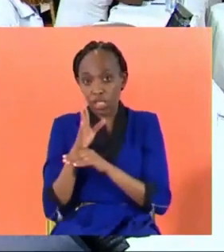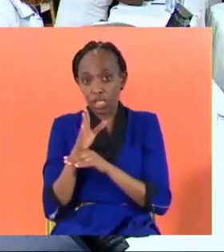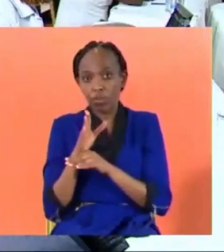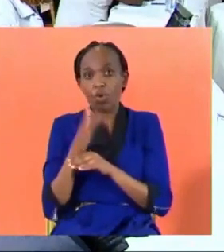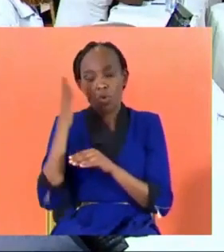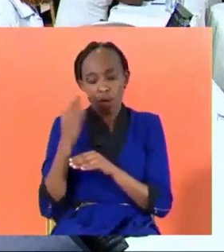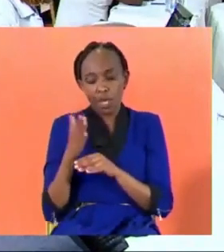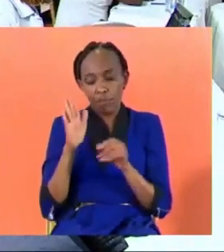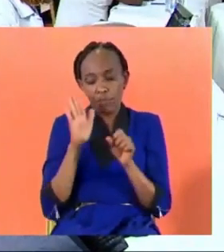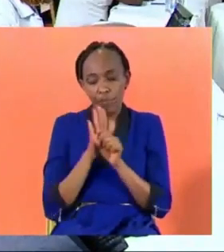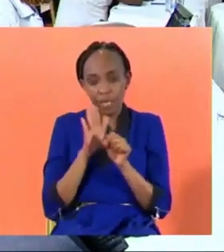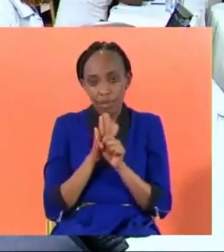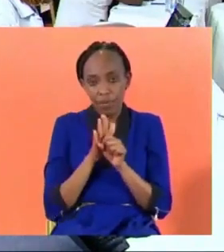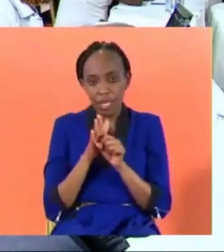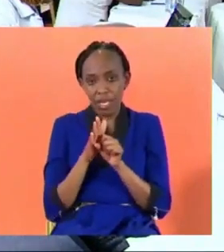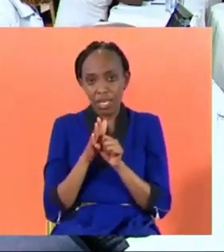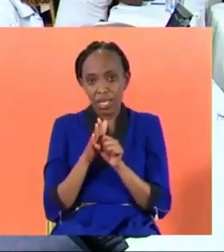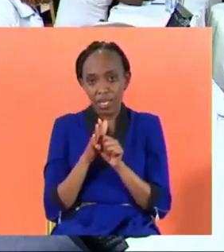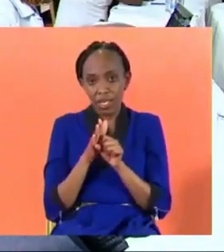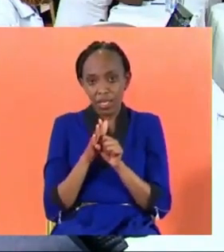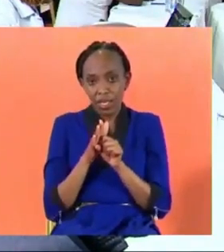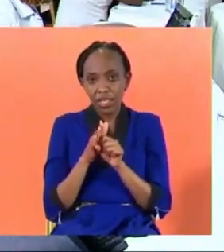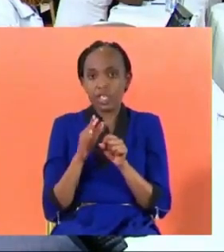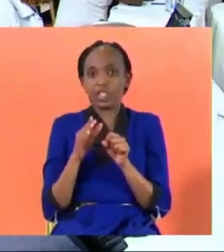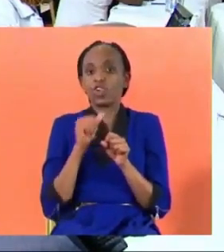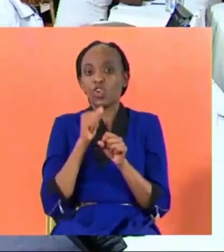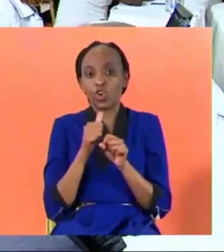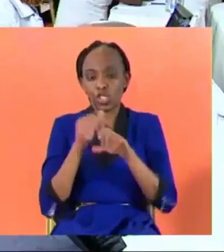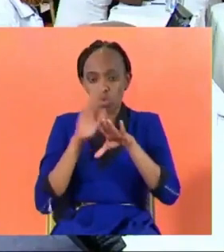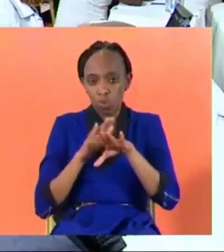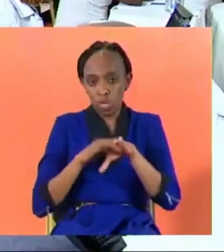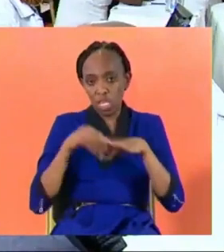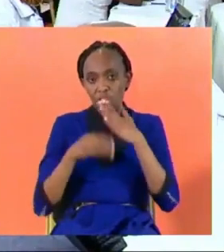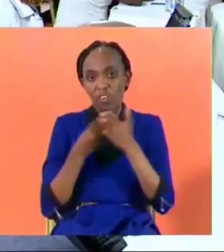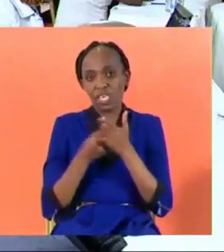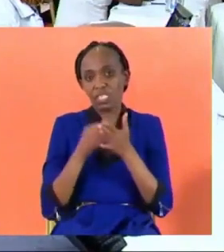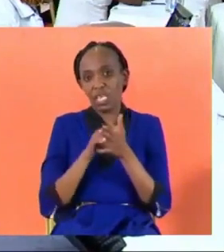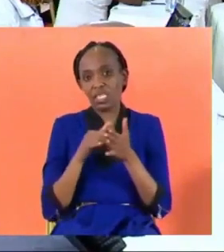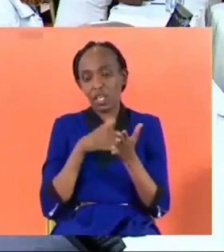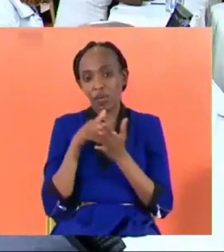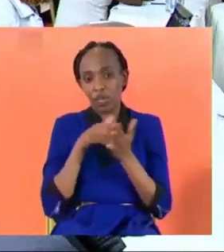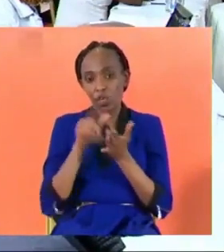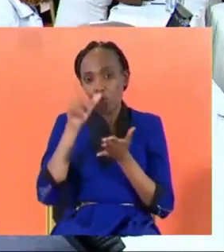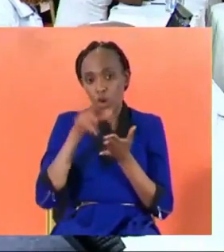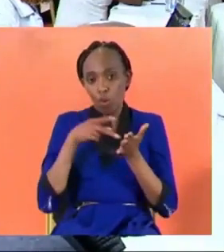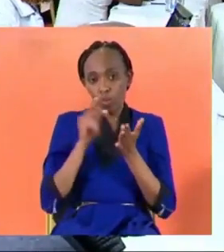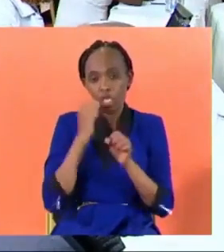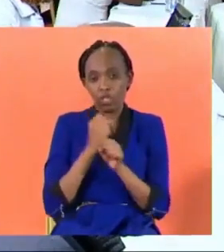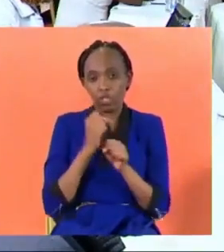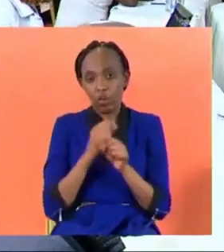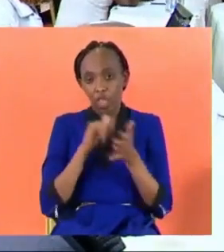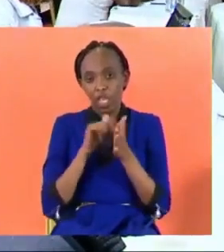because it's not that attractive in terms of finances. So that was another weakness we found. The low-paying jobs that are found